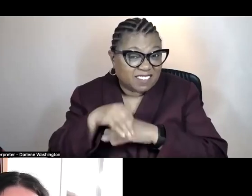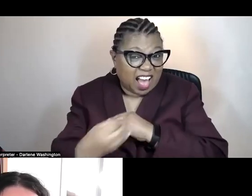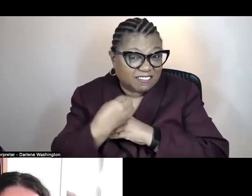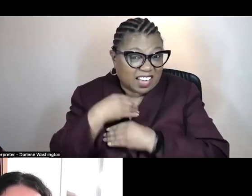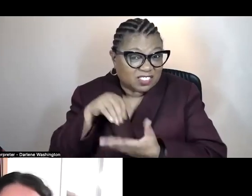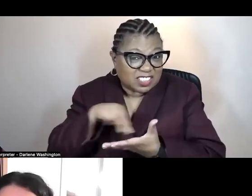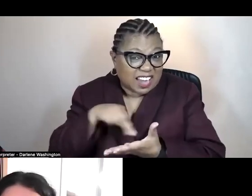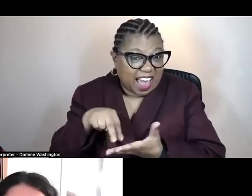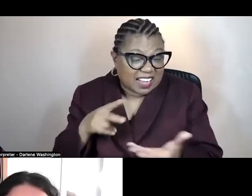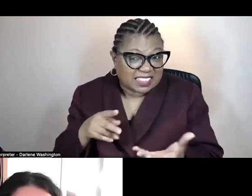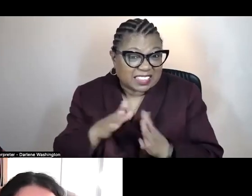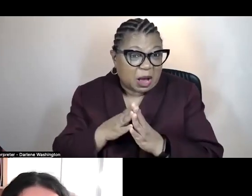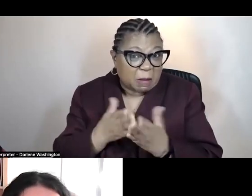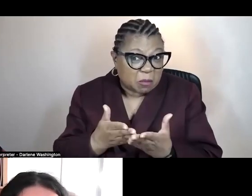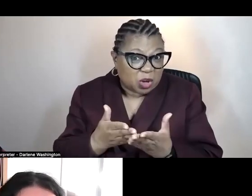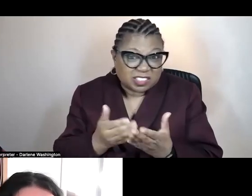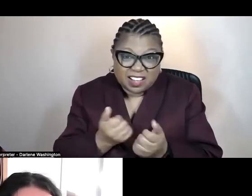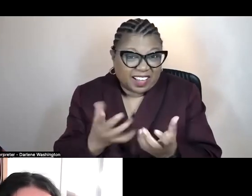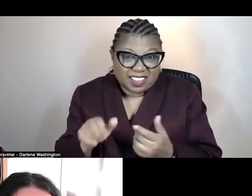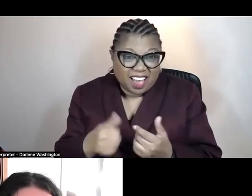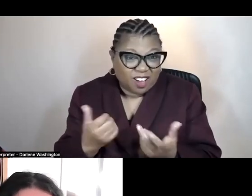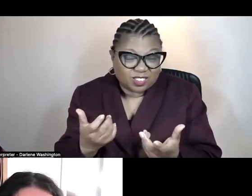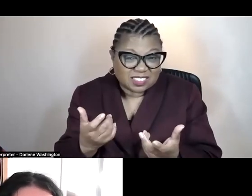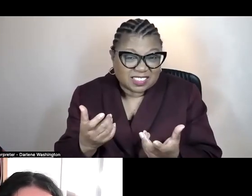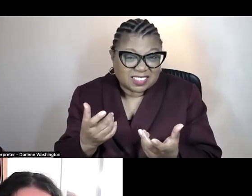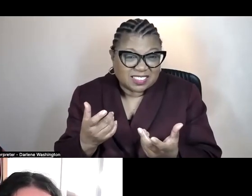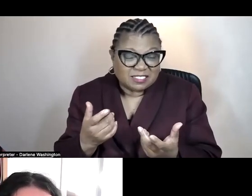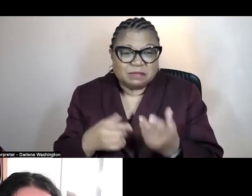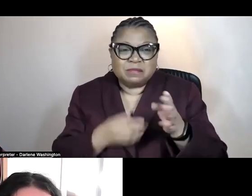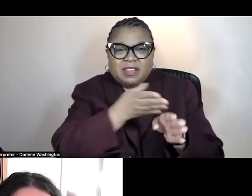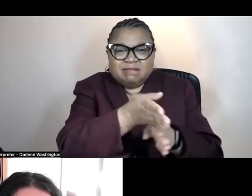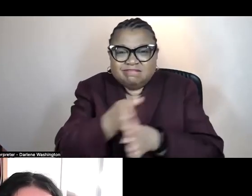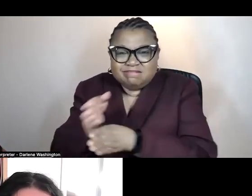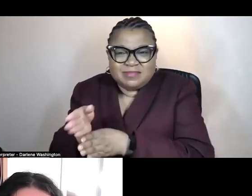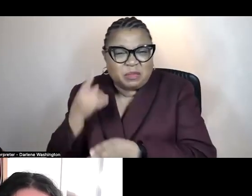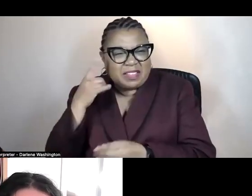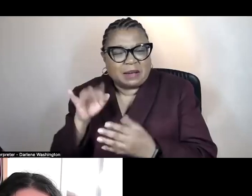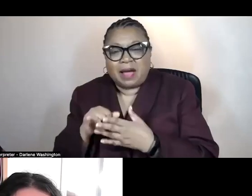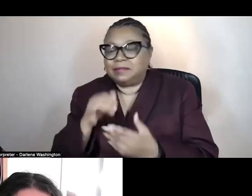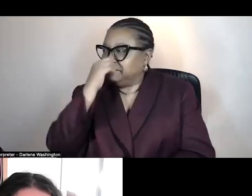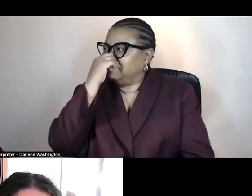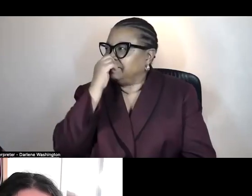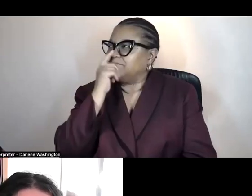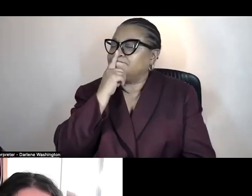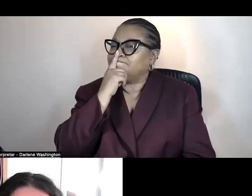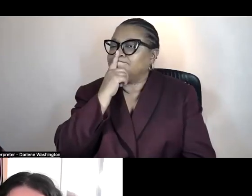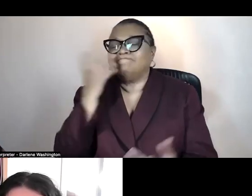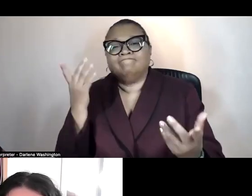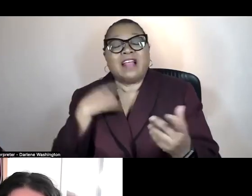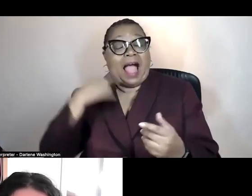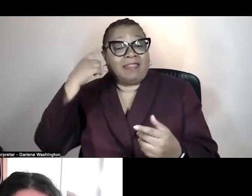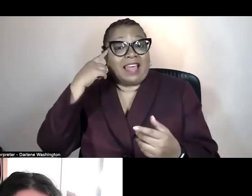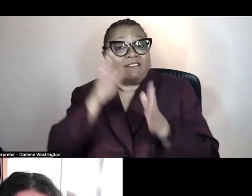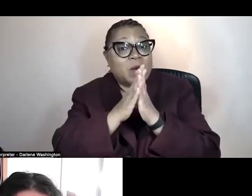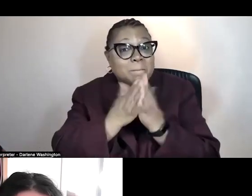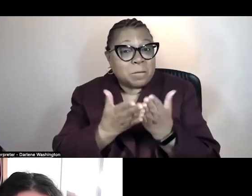or books or anything else that interdisciplinary artists might think about? I think for